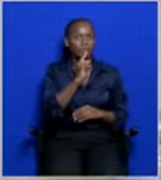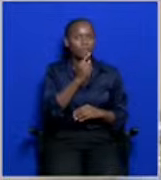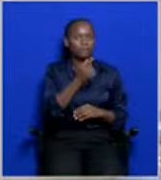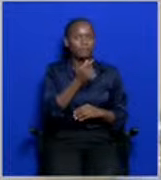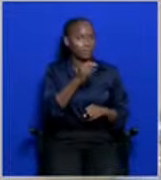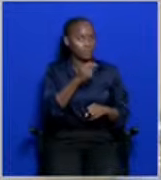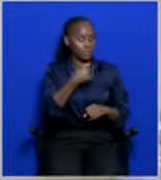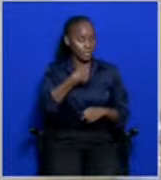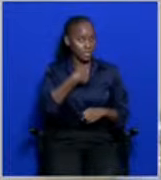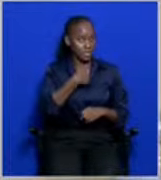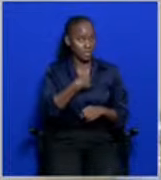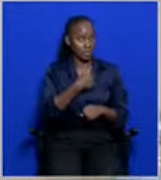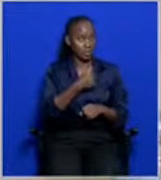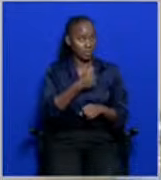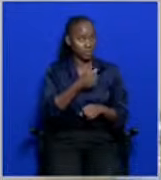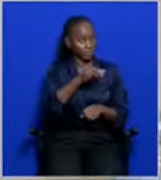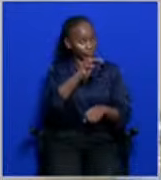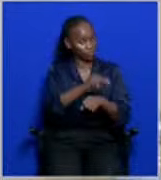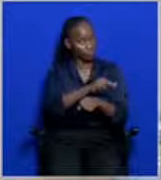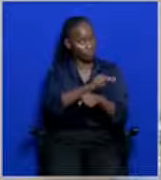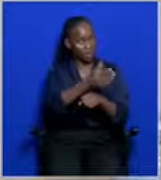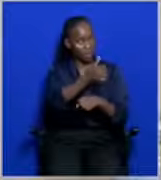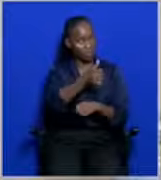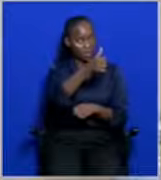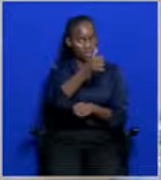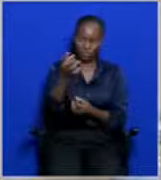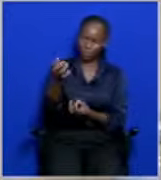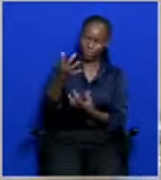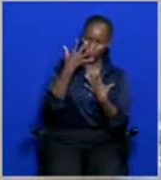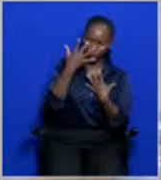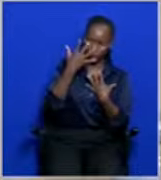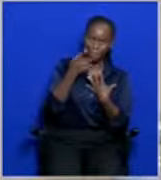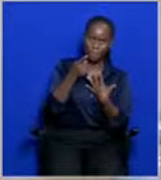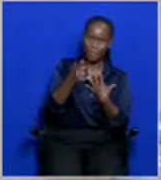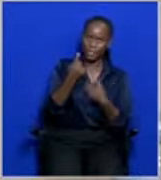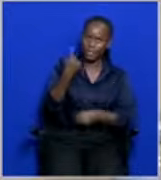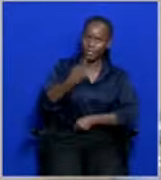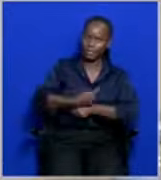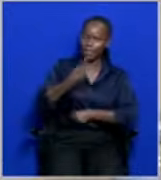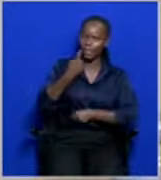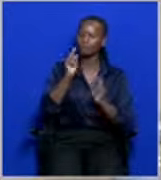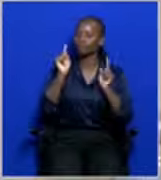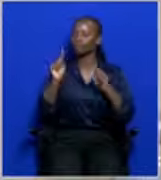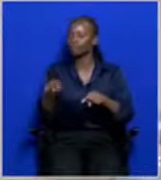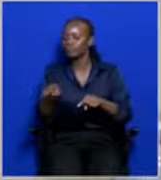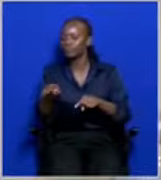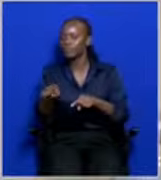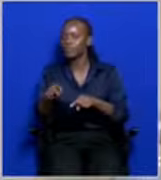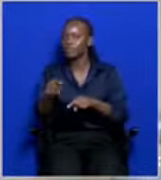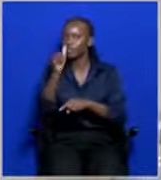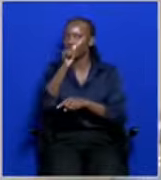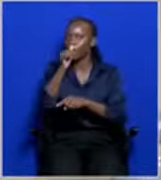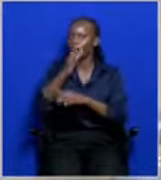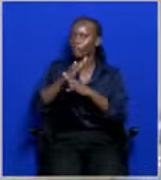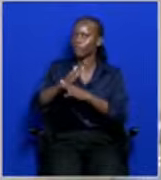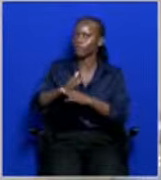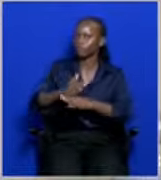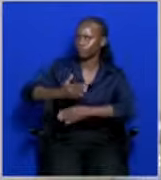prevention duties of the day." And then it's signed and has got a number, I guess it's his service